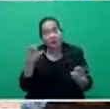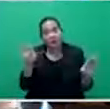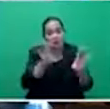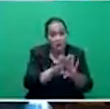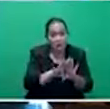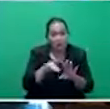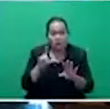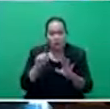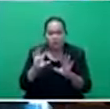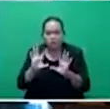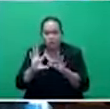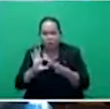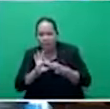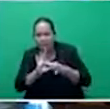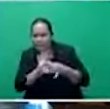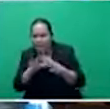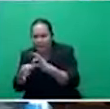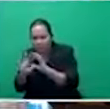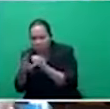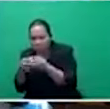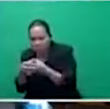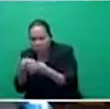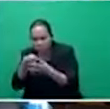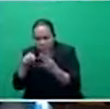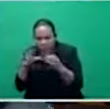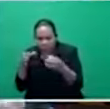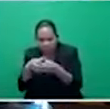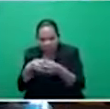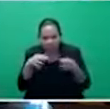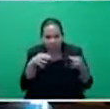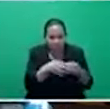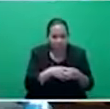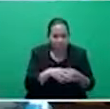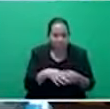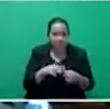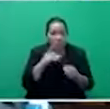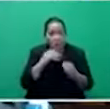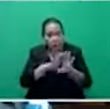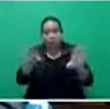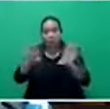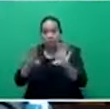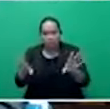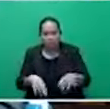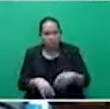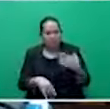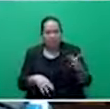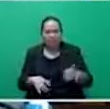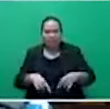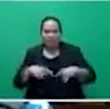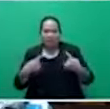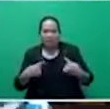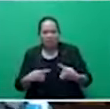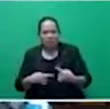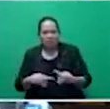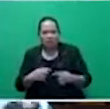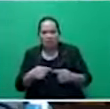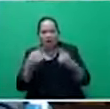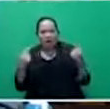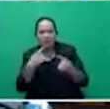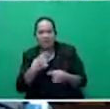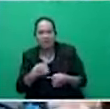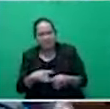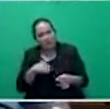bubbles. They said don't do bubbles, don't do lockdowns. When we then lifted it up, they said do lockdowns, do bubbles. Mr. Speaker, sir,